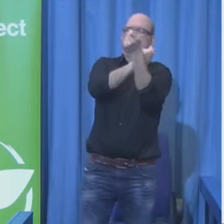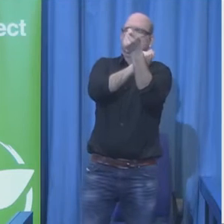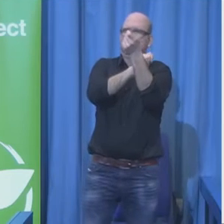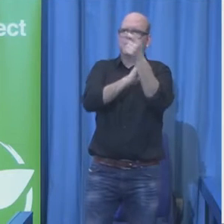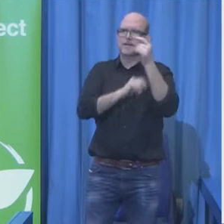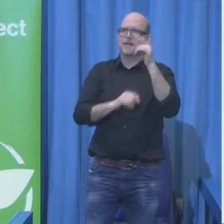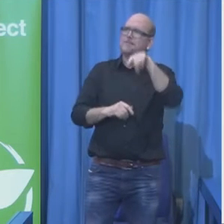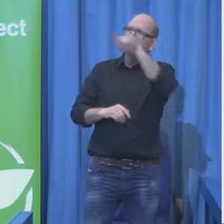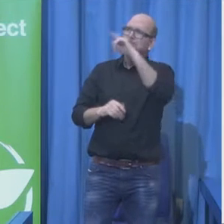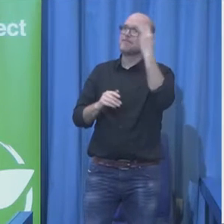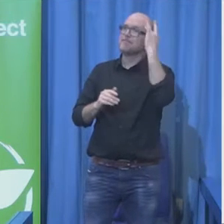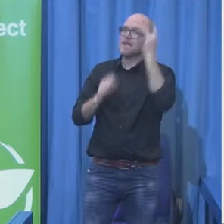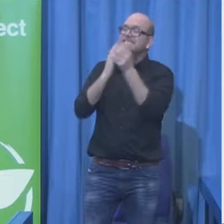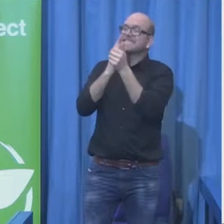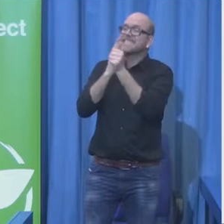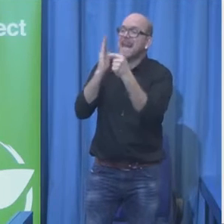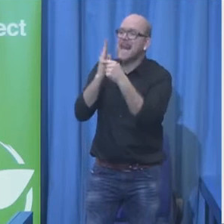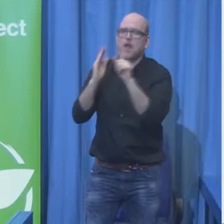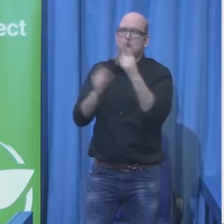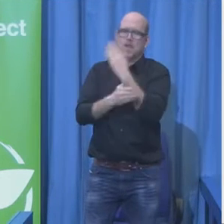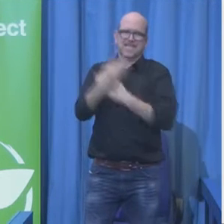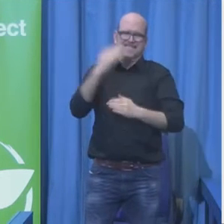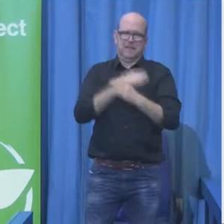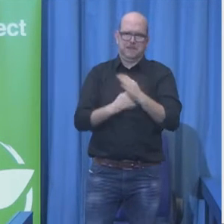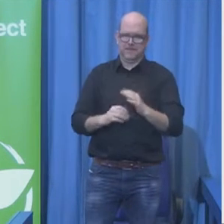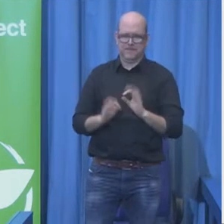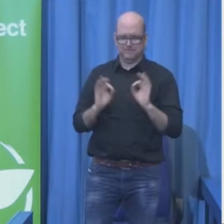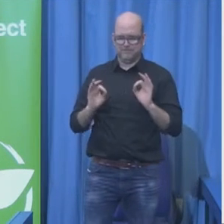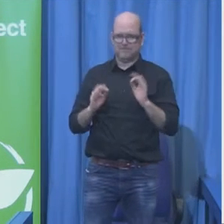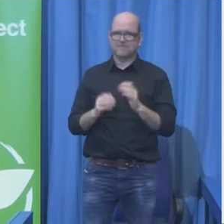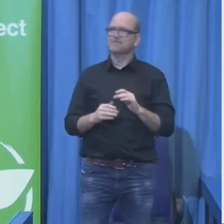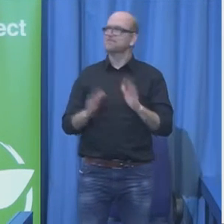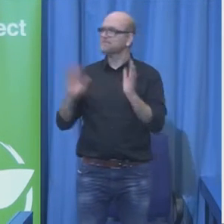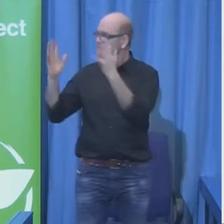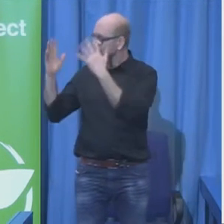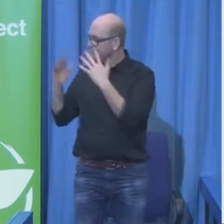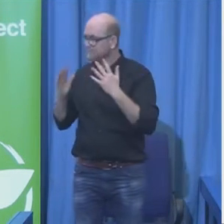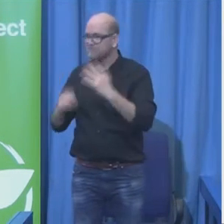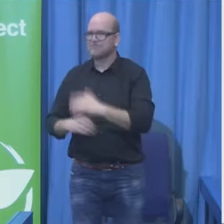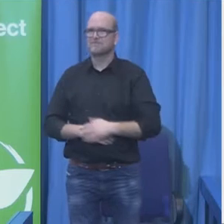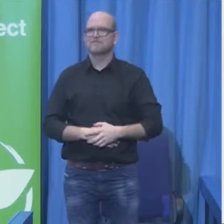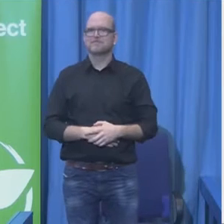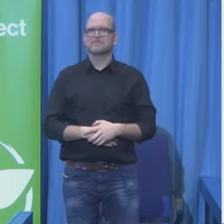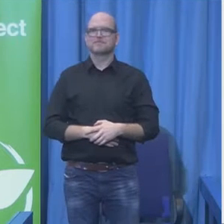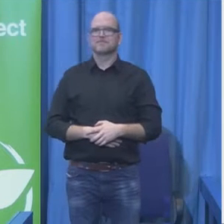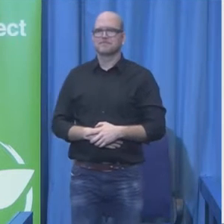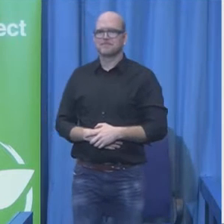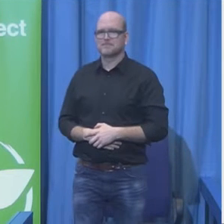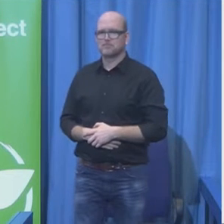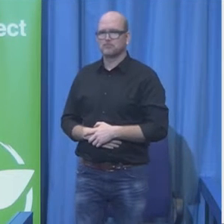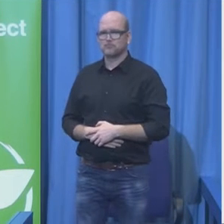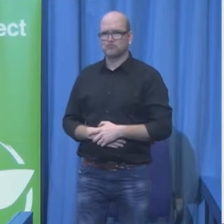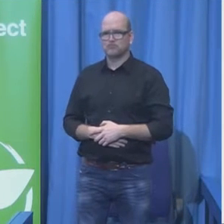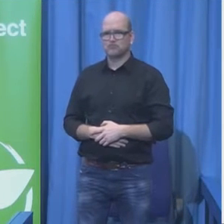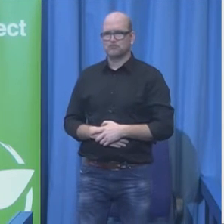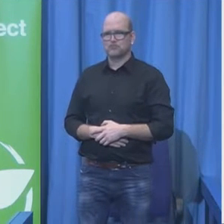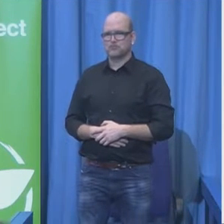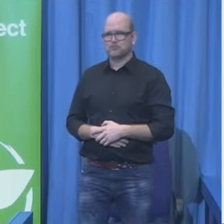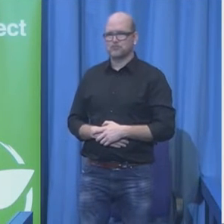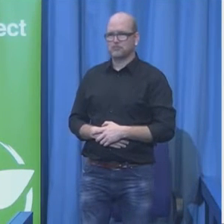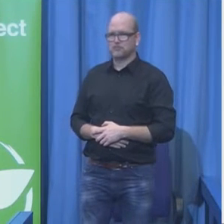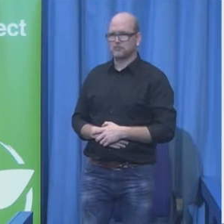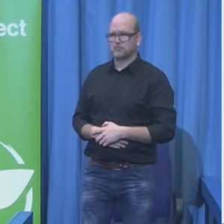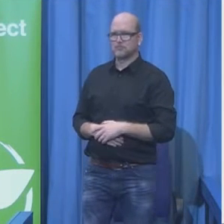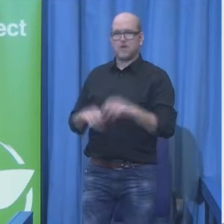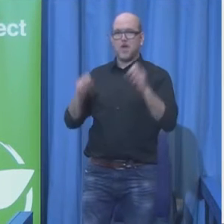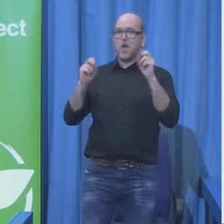Thank you. Thank you, Ita. And it seems that this strategy is really hot from the press, so we're almost among the first to hear about it, so great timing from that